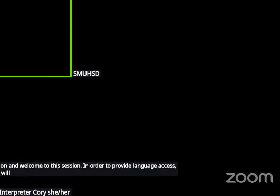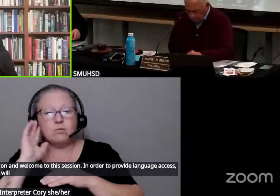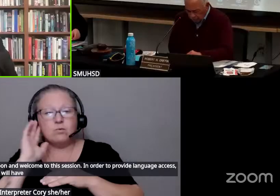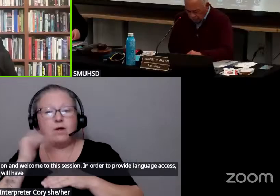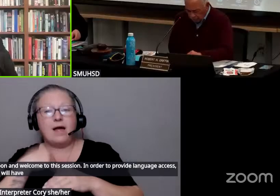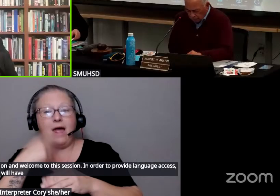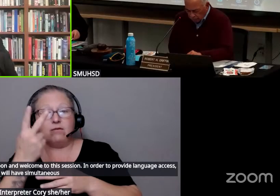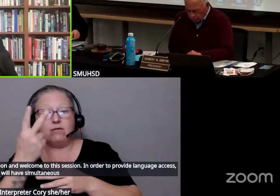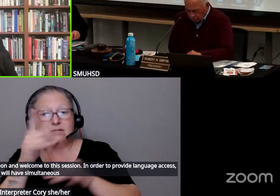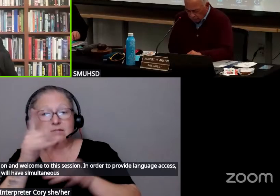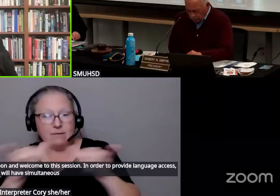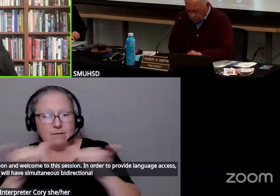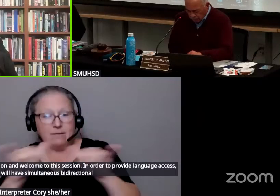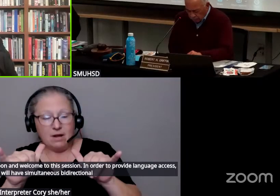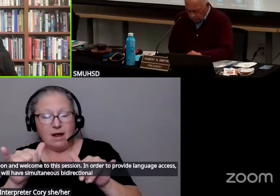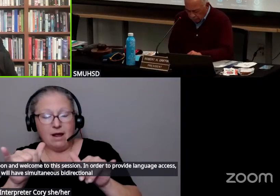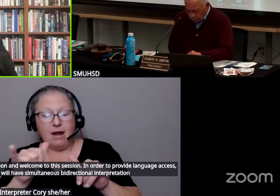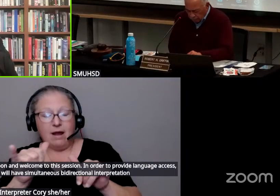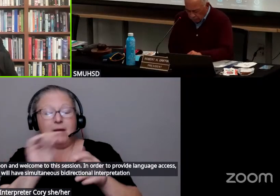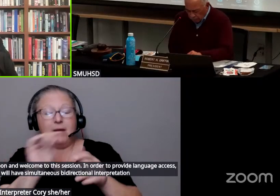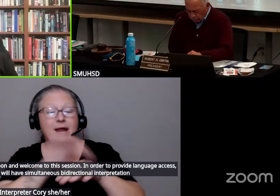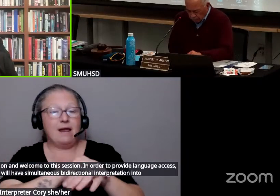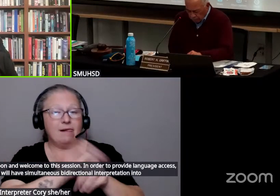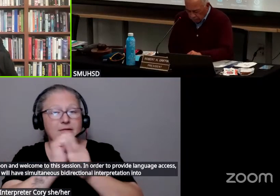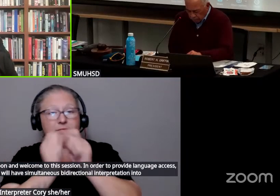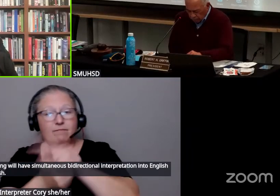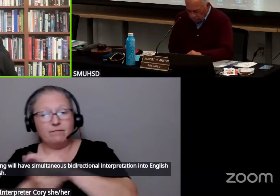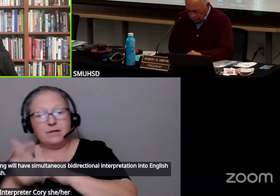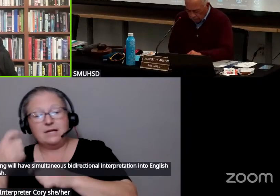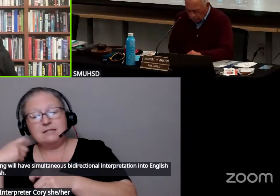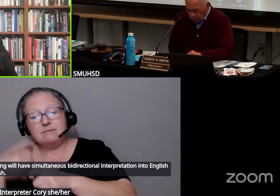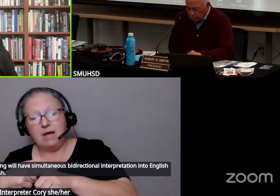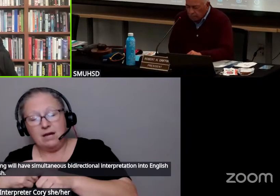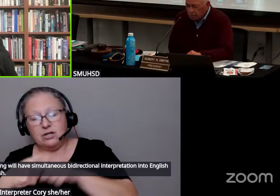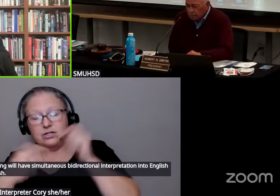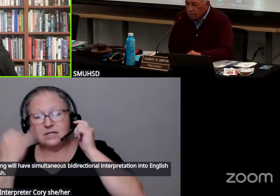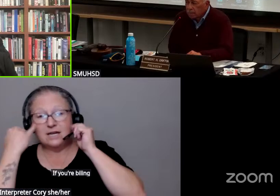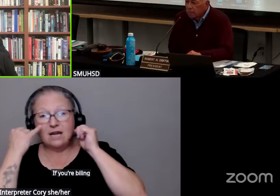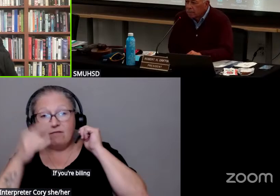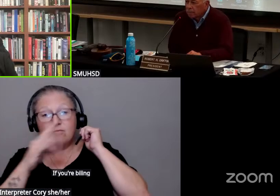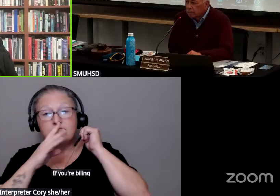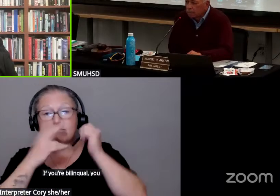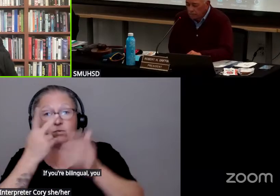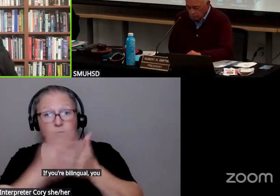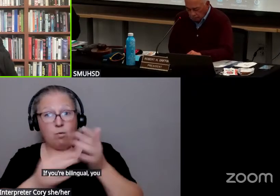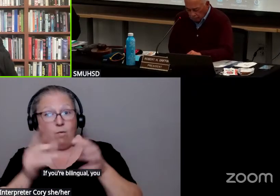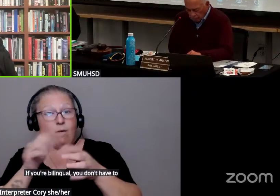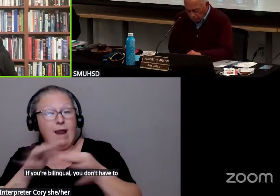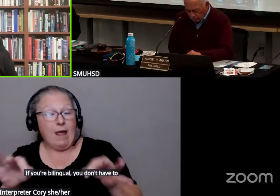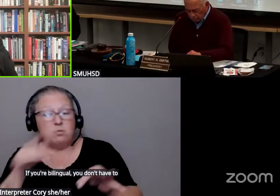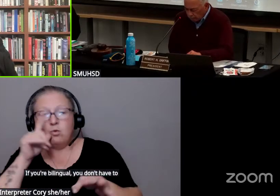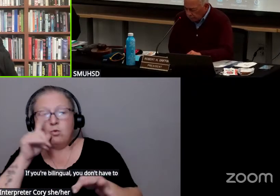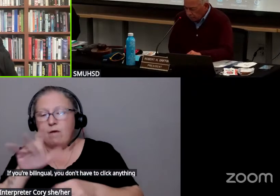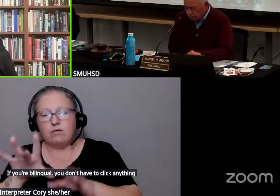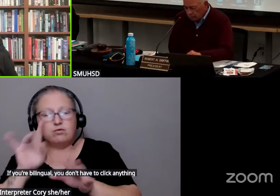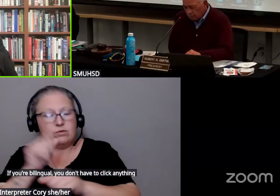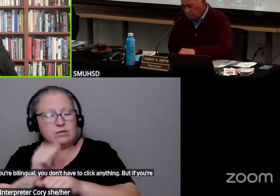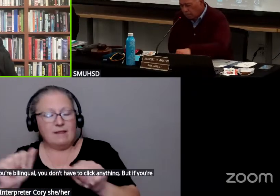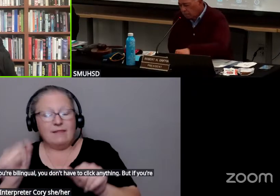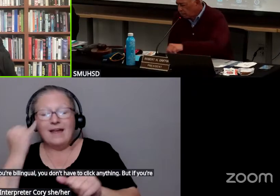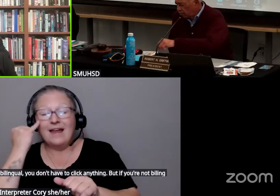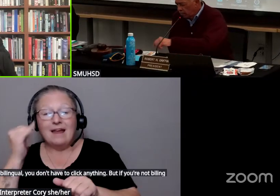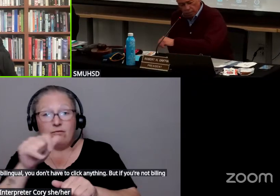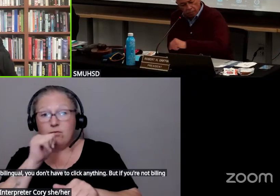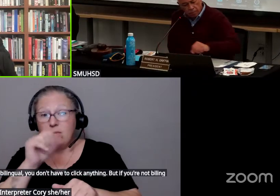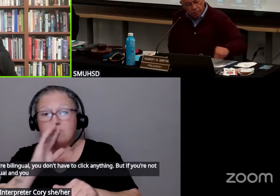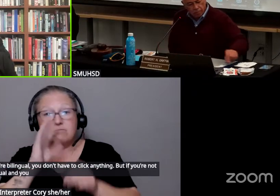use bidirectional interpretation into English and Spanish. If you're bilingual, you don't have to click anything. But if you're not bilingual and you're